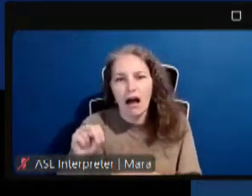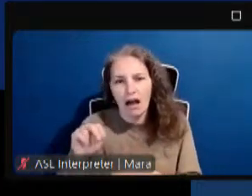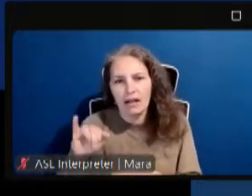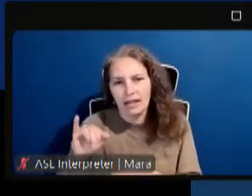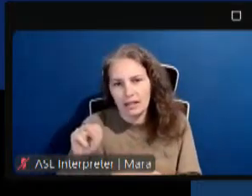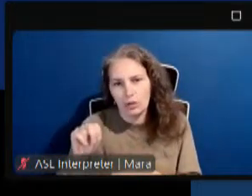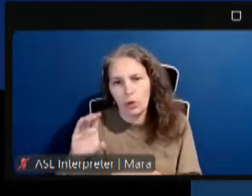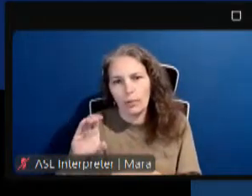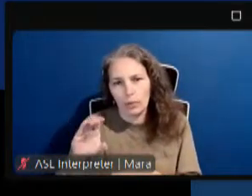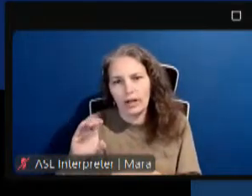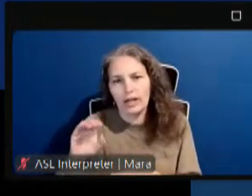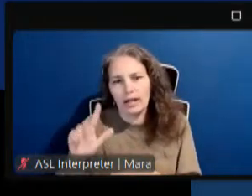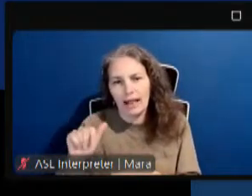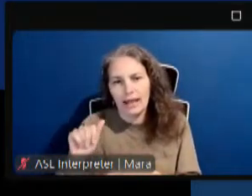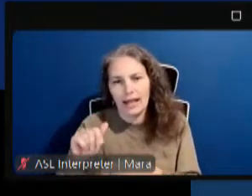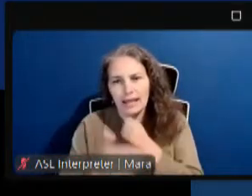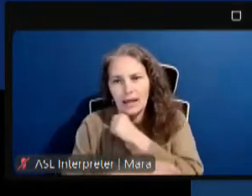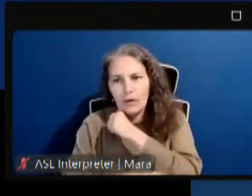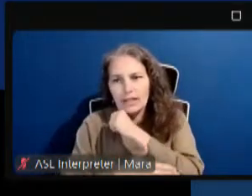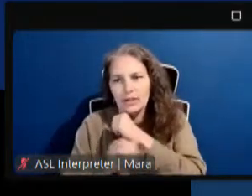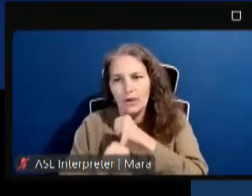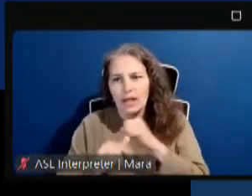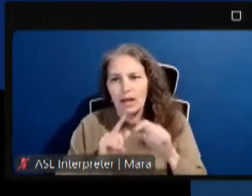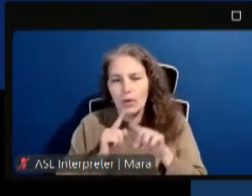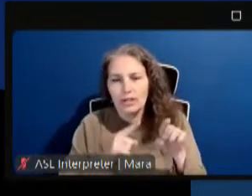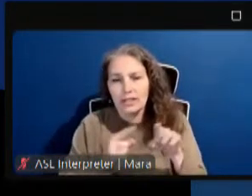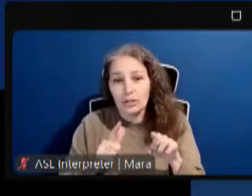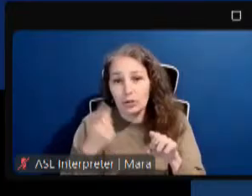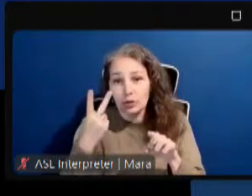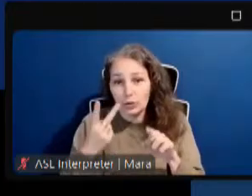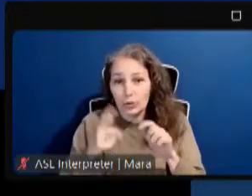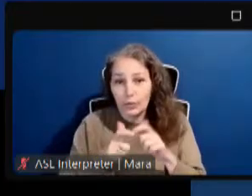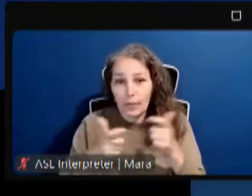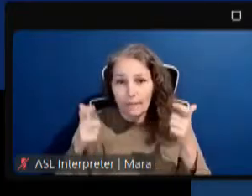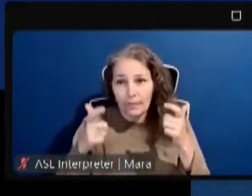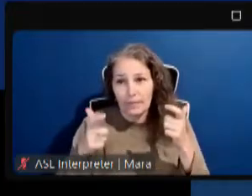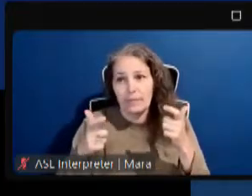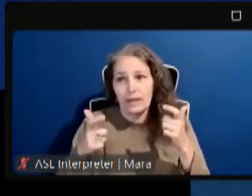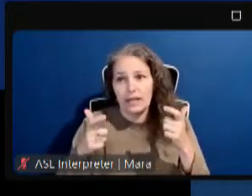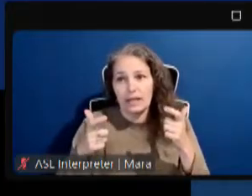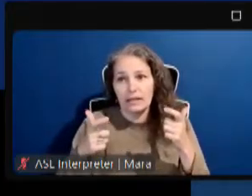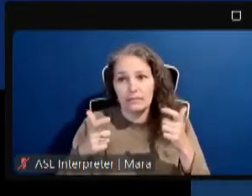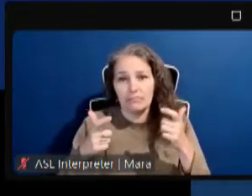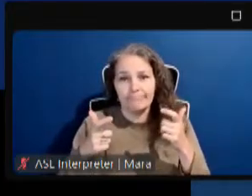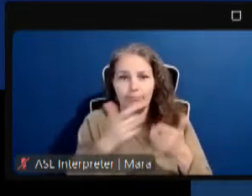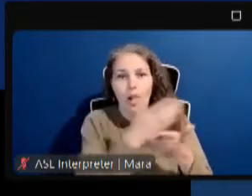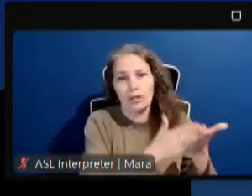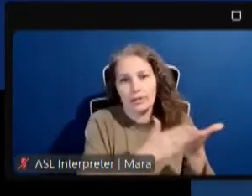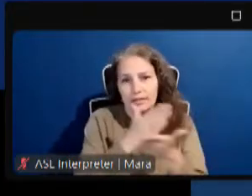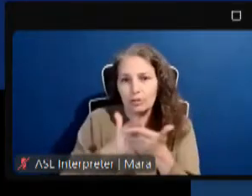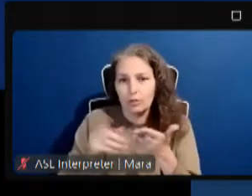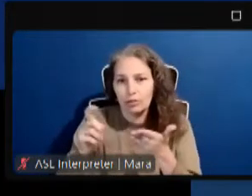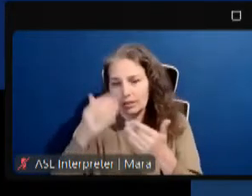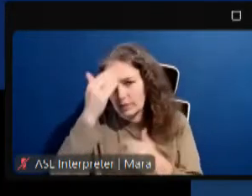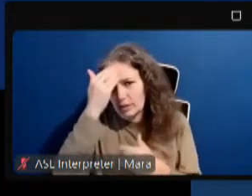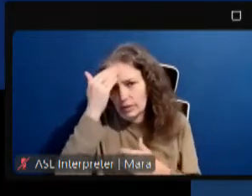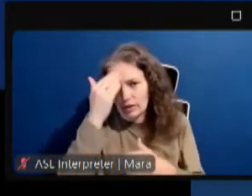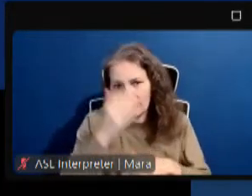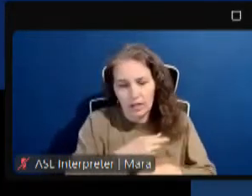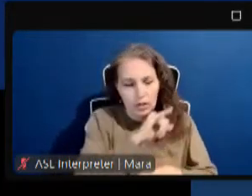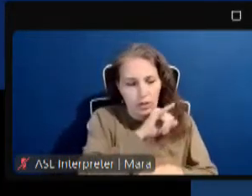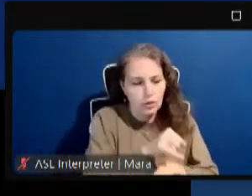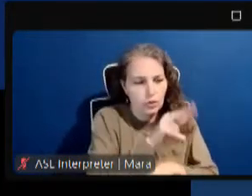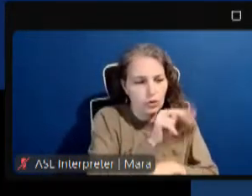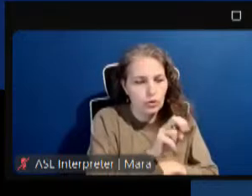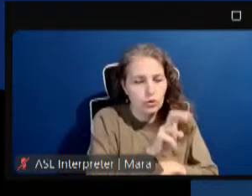That ordinance has 2 major milestones that everybody needs to be aware of. The first one is June 1st, which